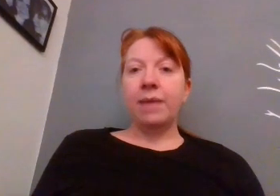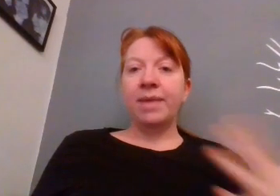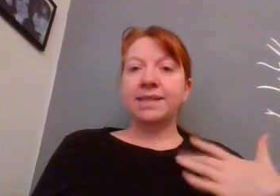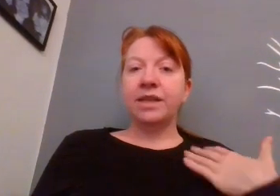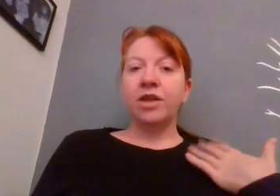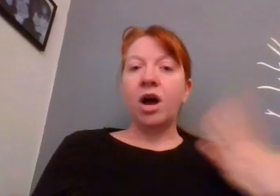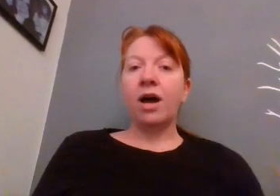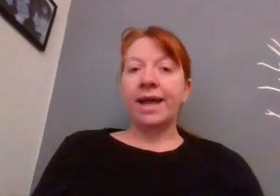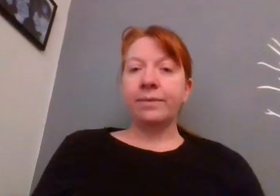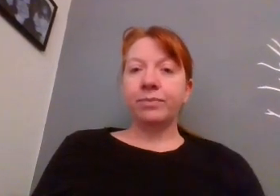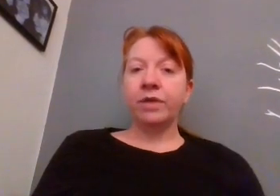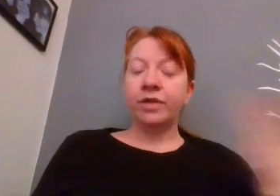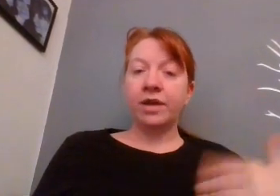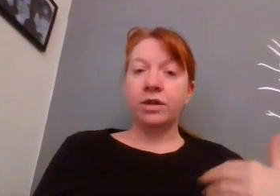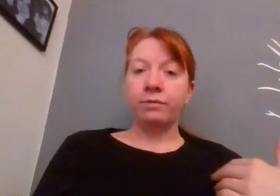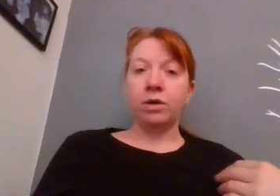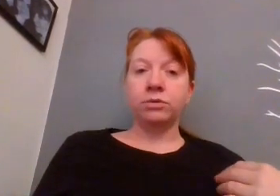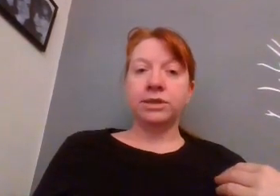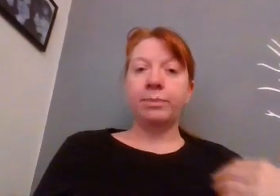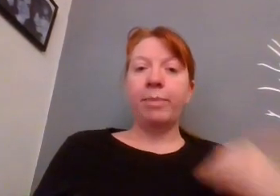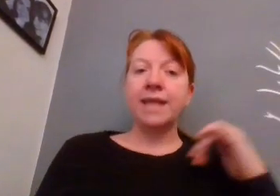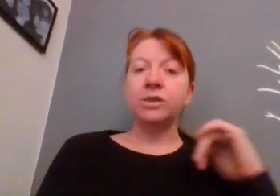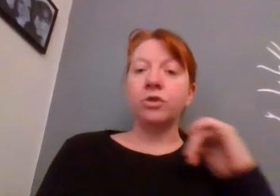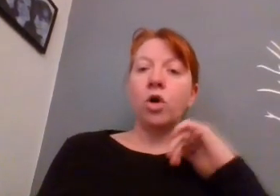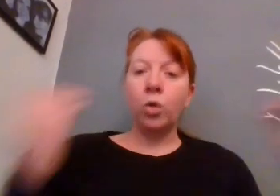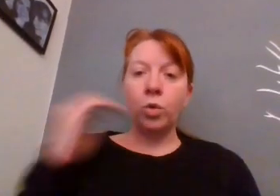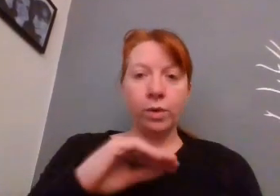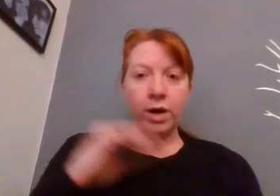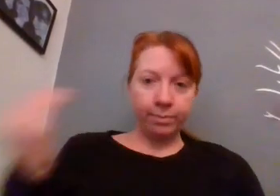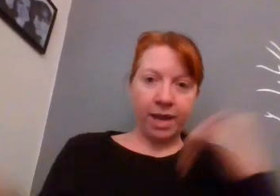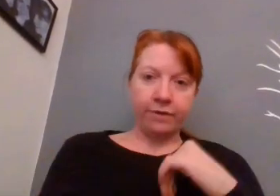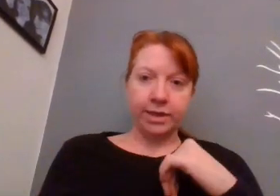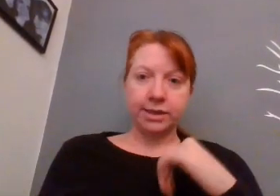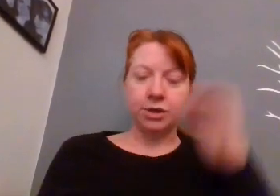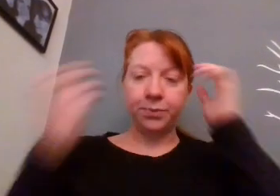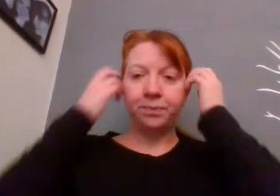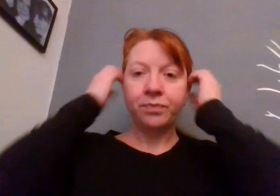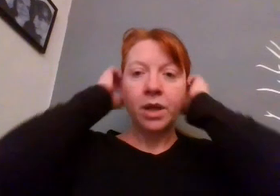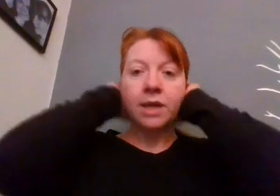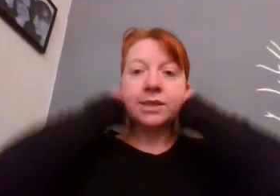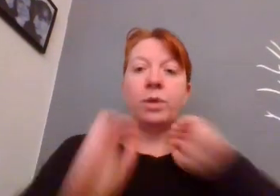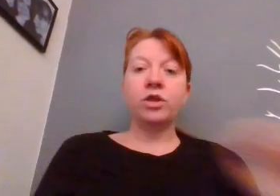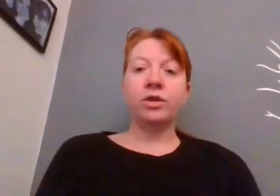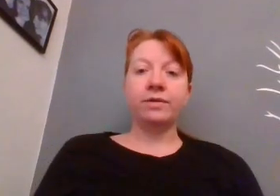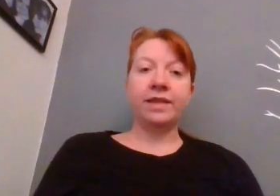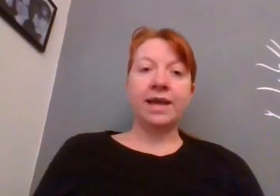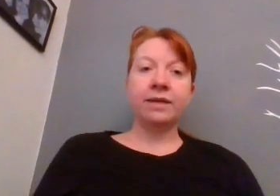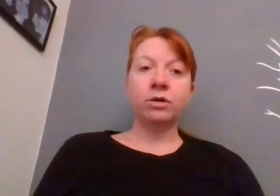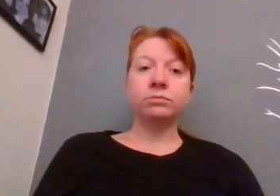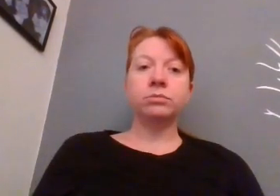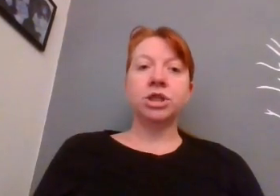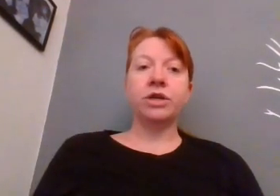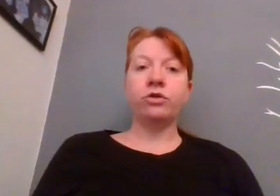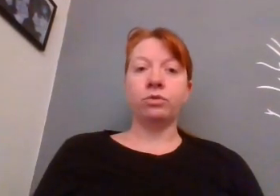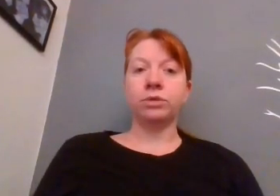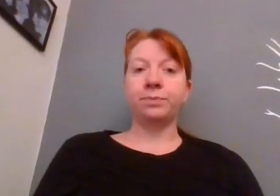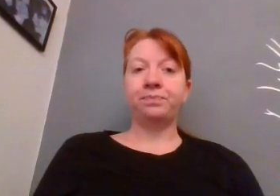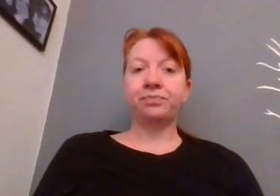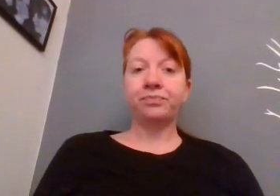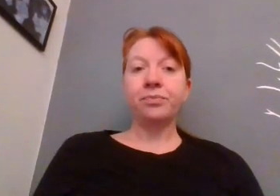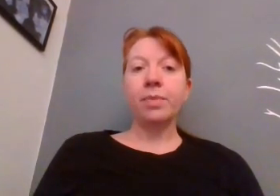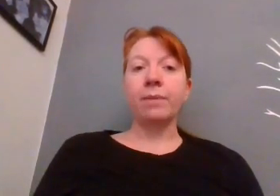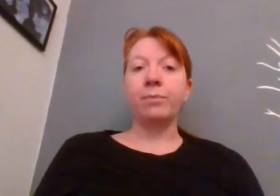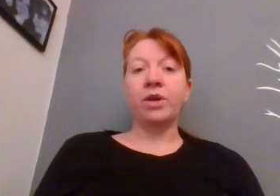relativity. It means that the height of the 10-year-old depends on who you are comparing it to. So when she's near the adult, she is